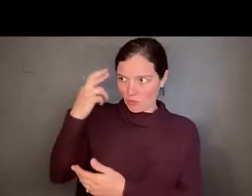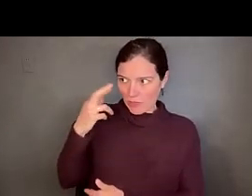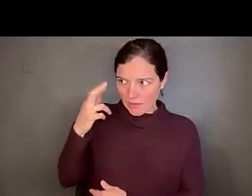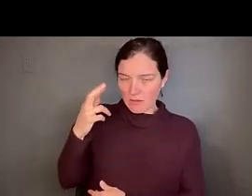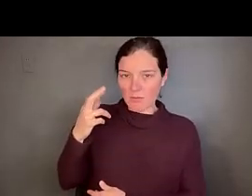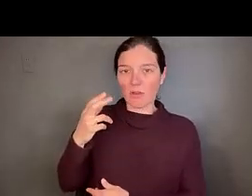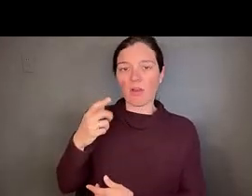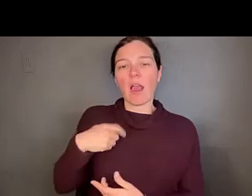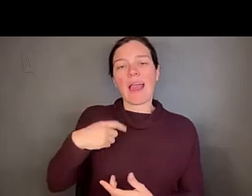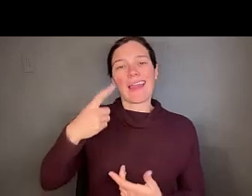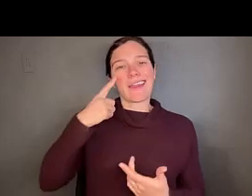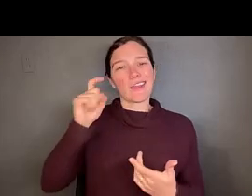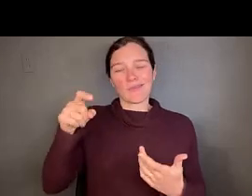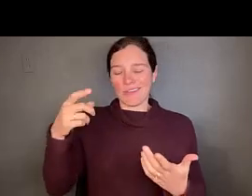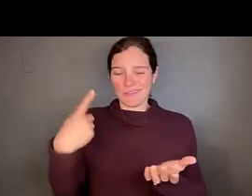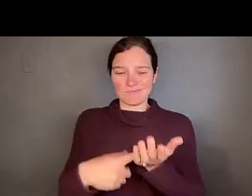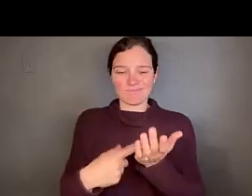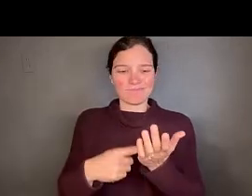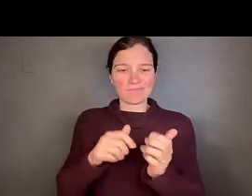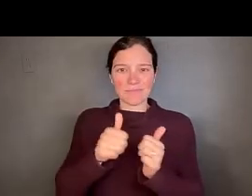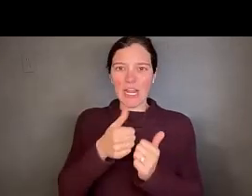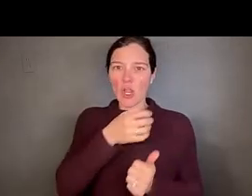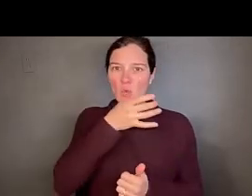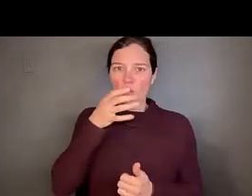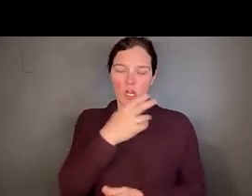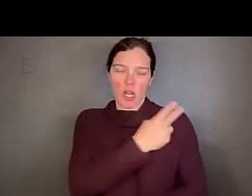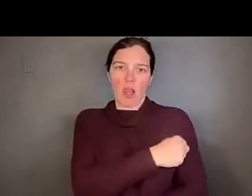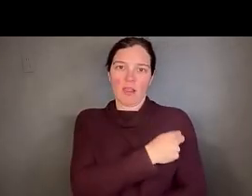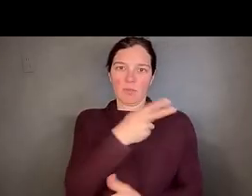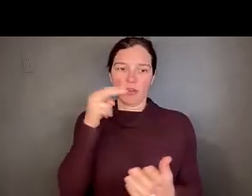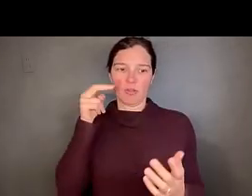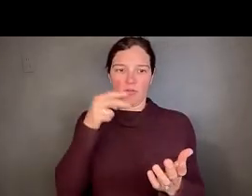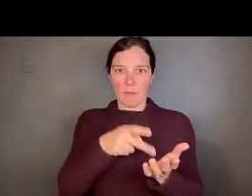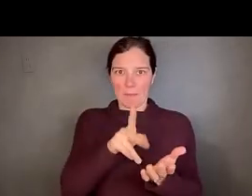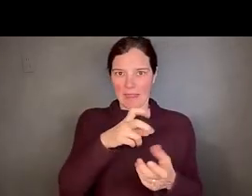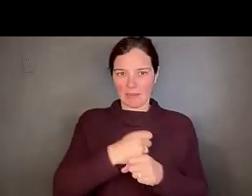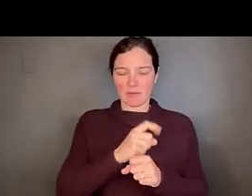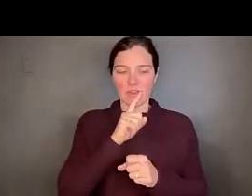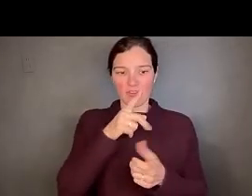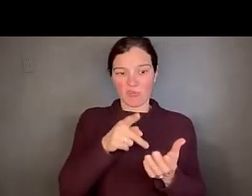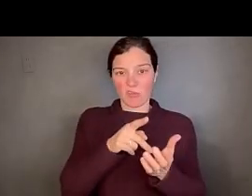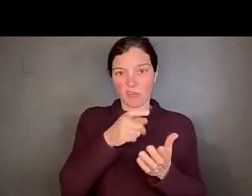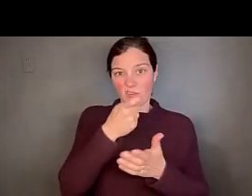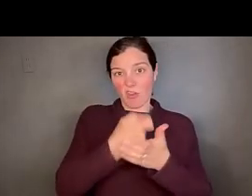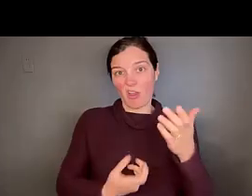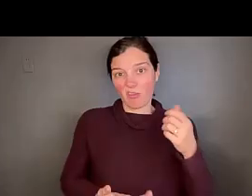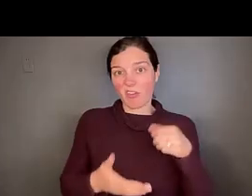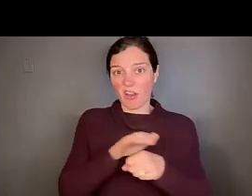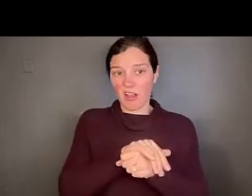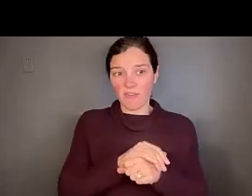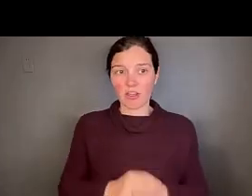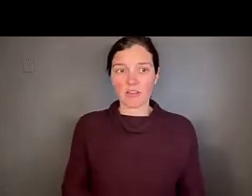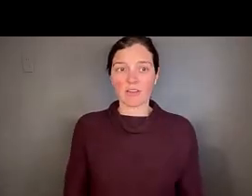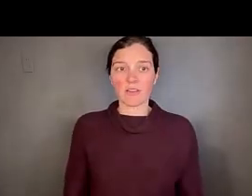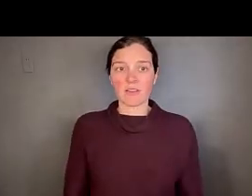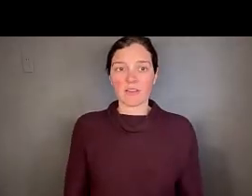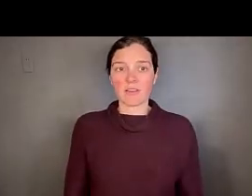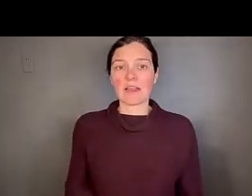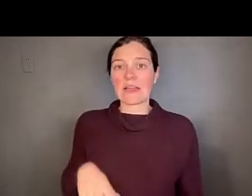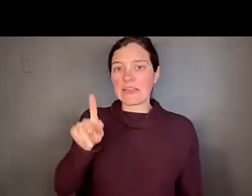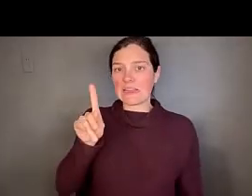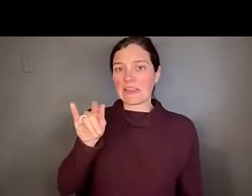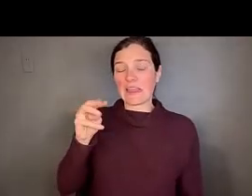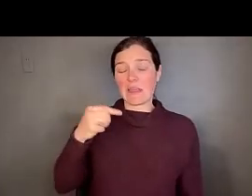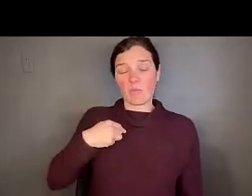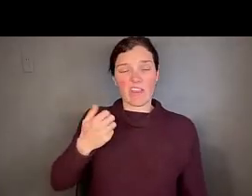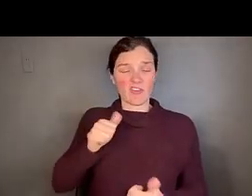think we have to take a look at how rural hospitals are paid to make sure their costs are covered. Yeah, and we've tried to hear you at